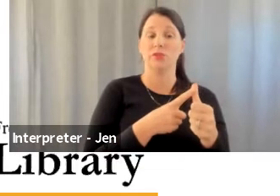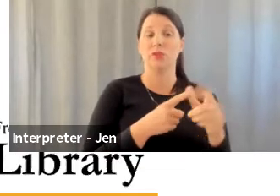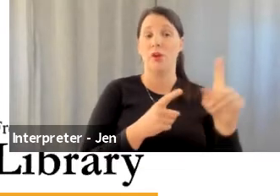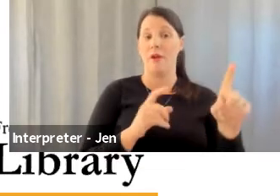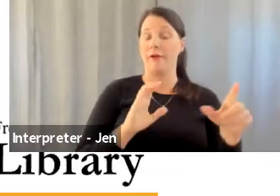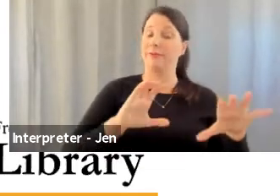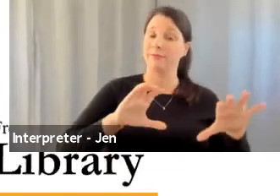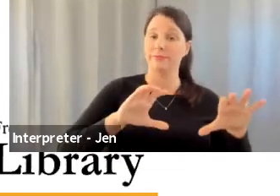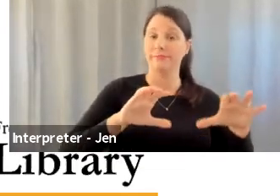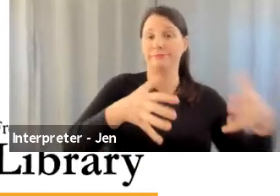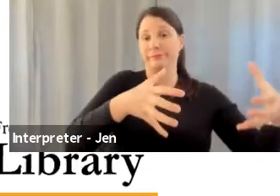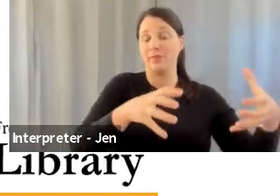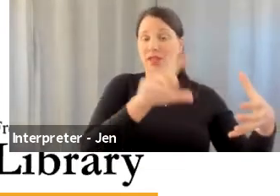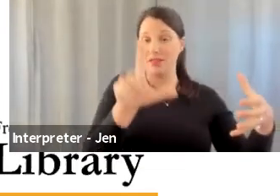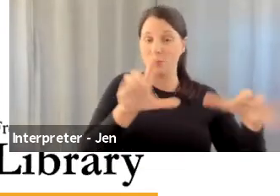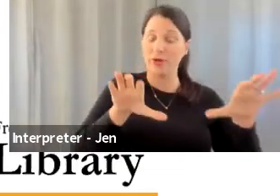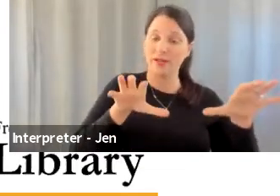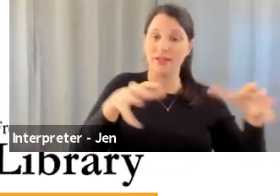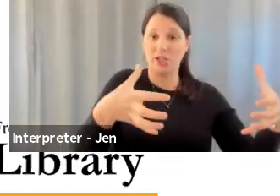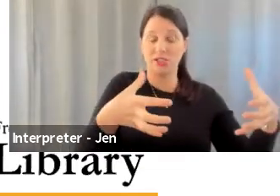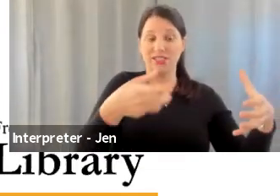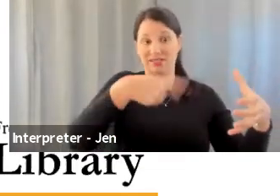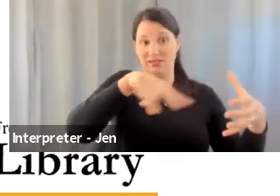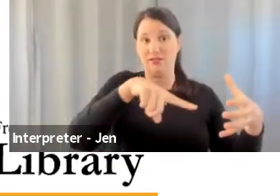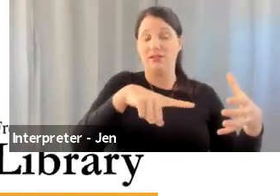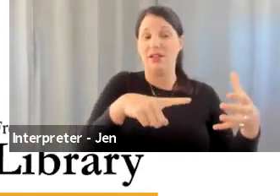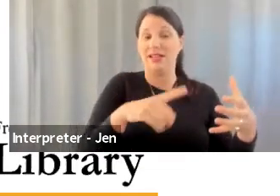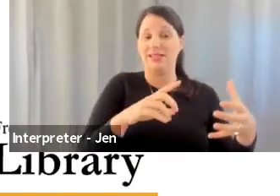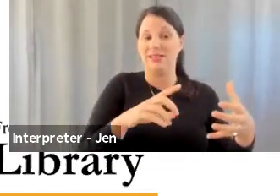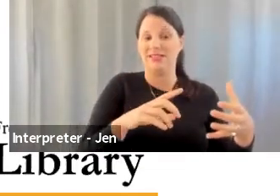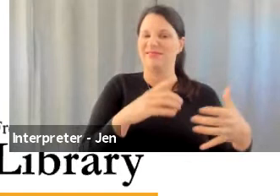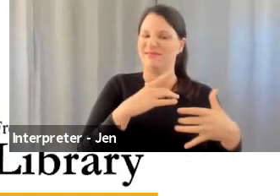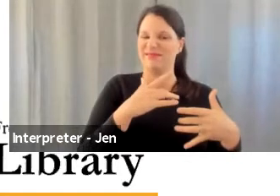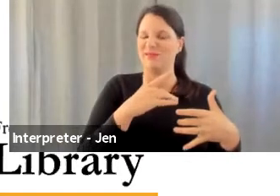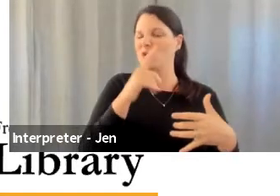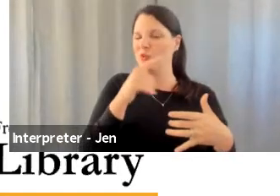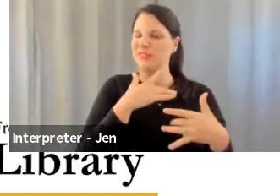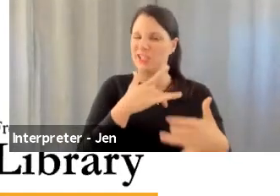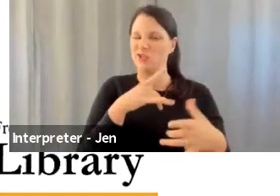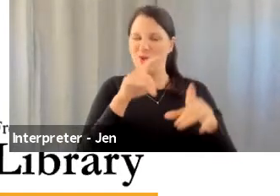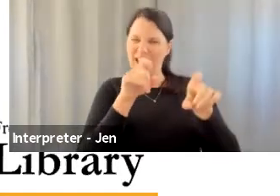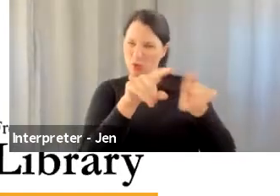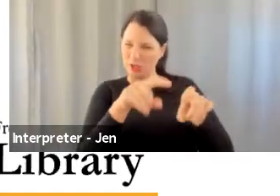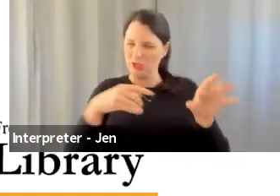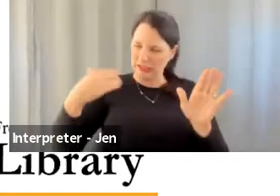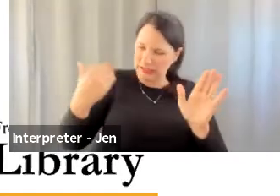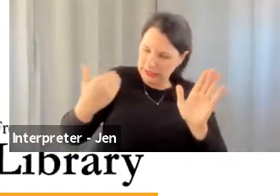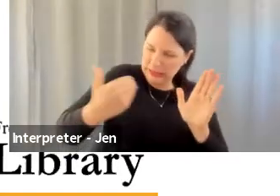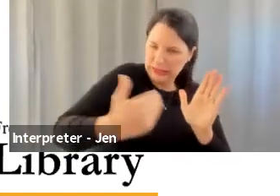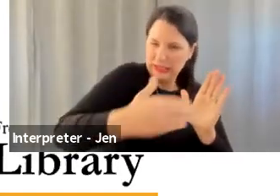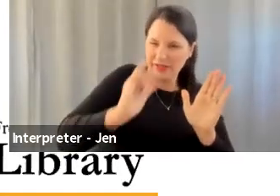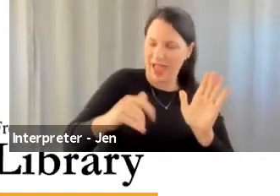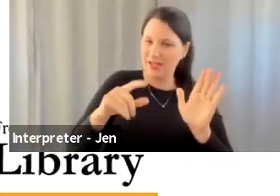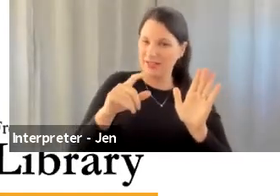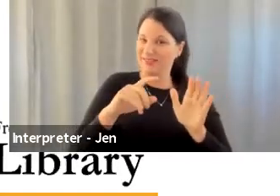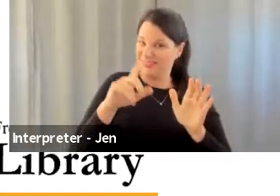So I like to cover these first because they are our most frequently asked questions at this time, right before the semester starts